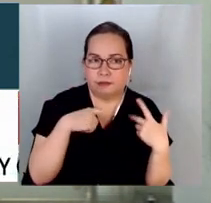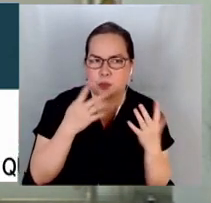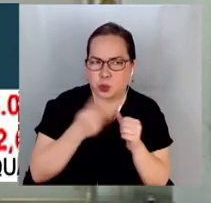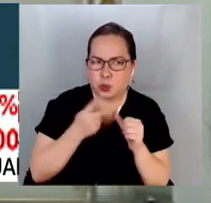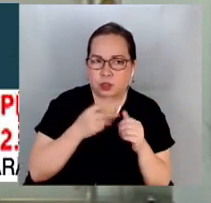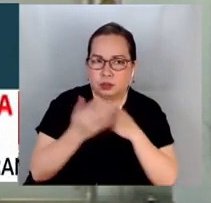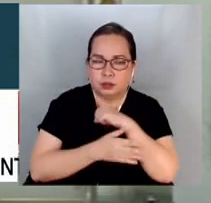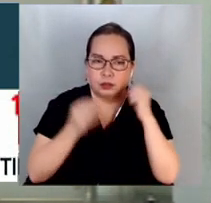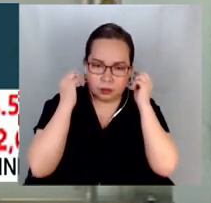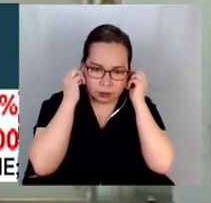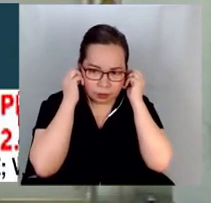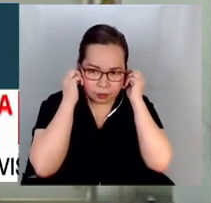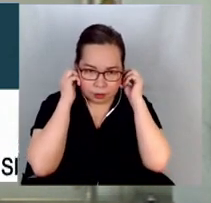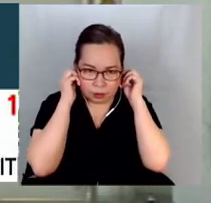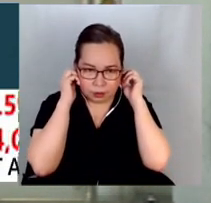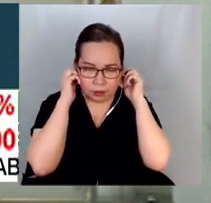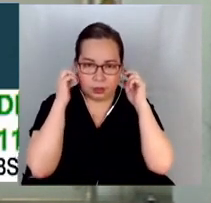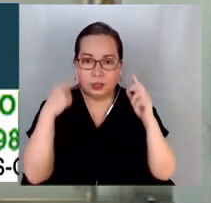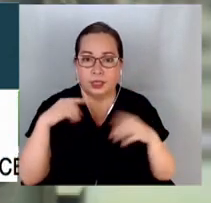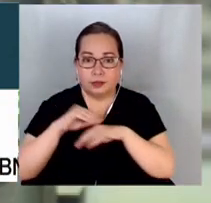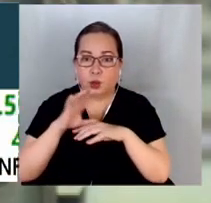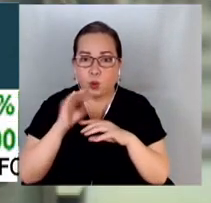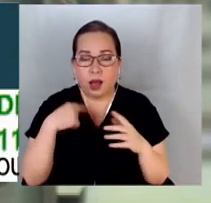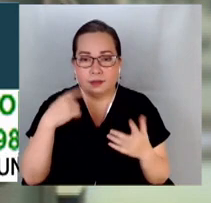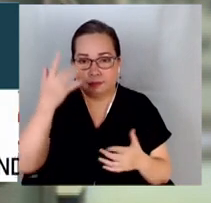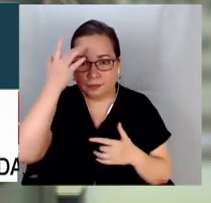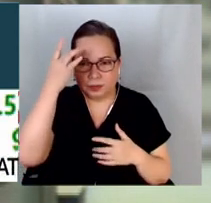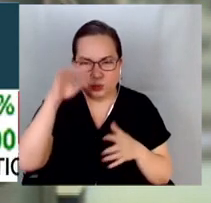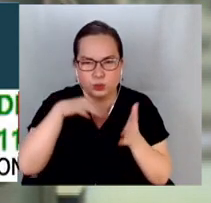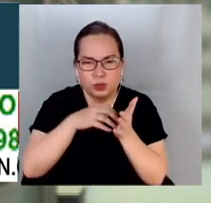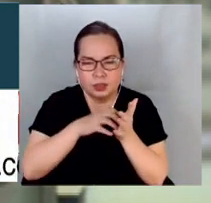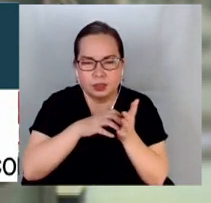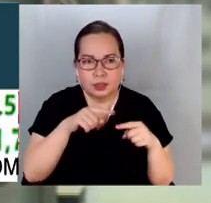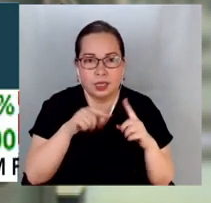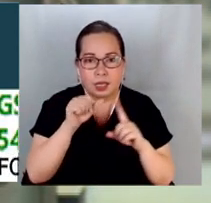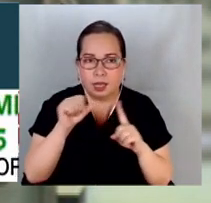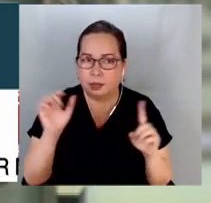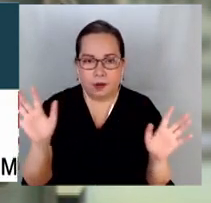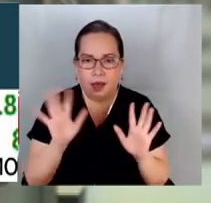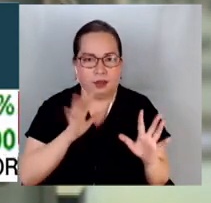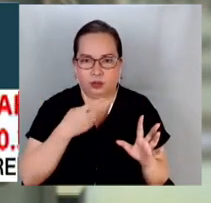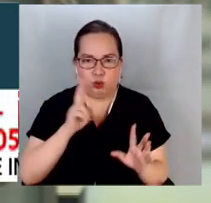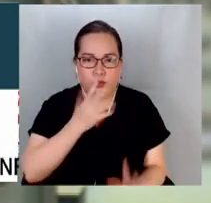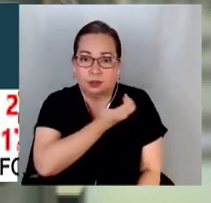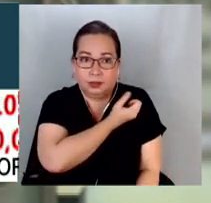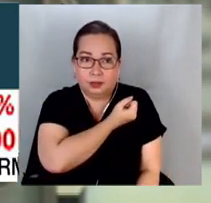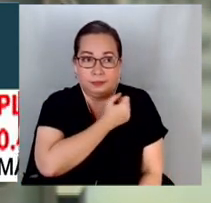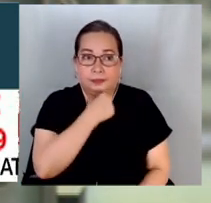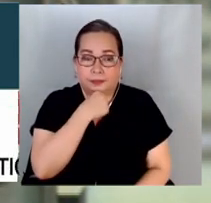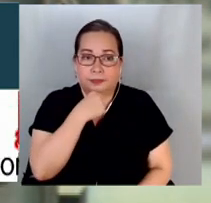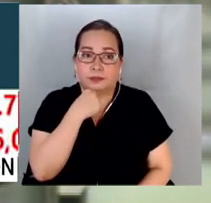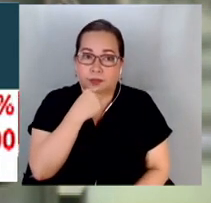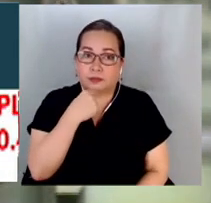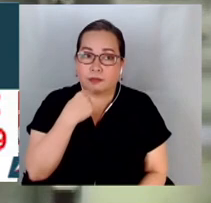Biotech advising those with weak immunity, allergies, and bleeding disorder to not take the vaccine. The same report said Bharat